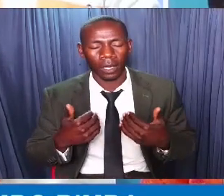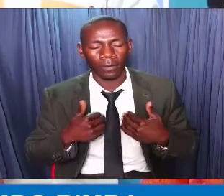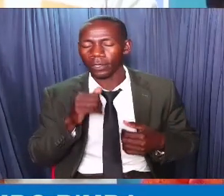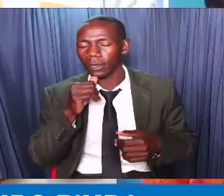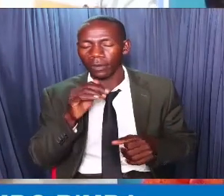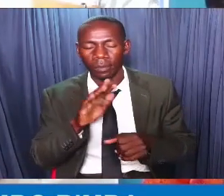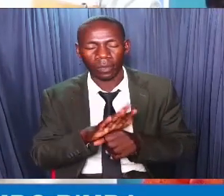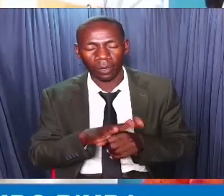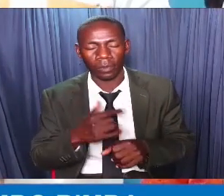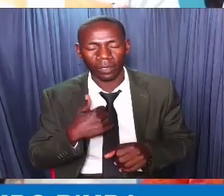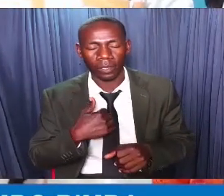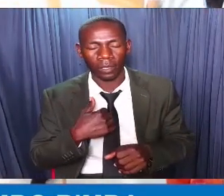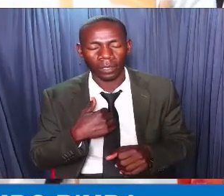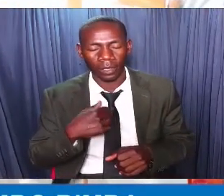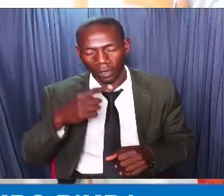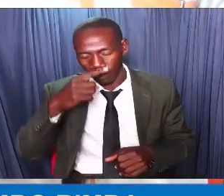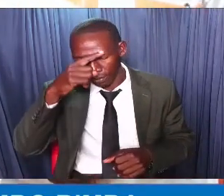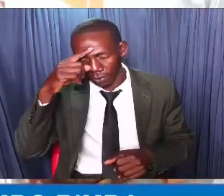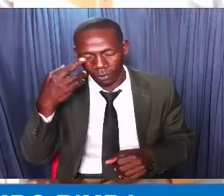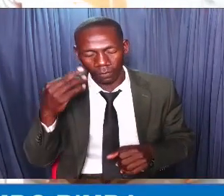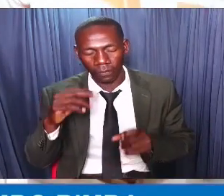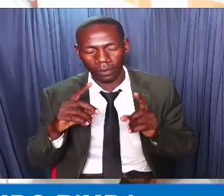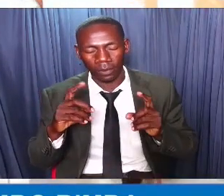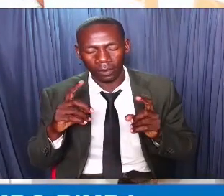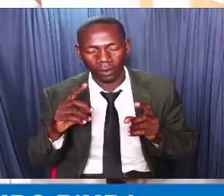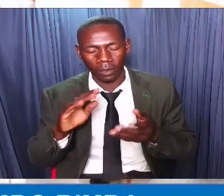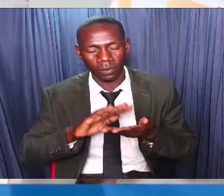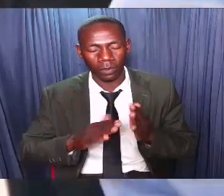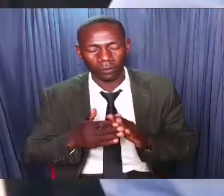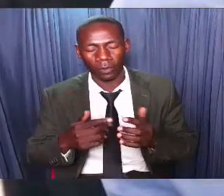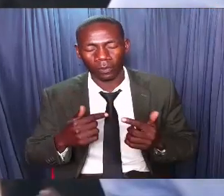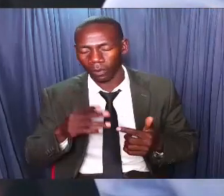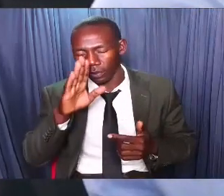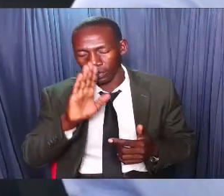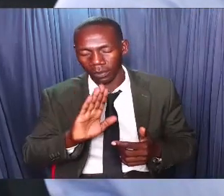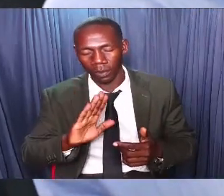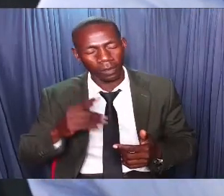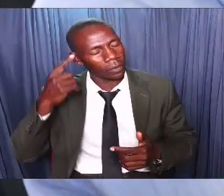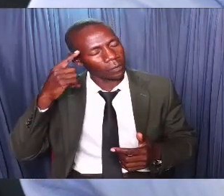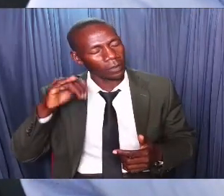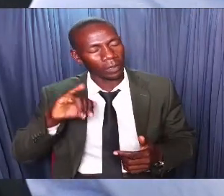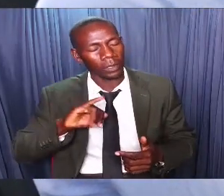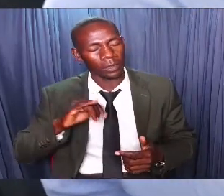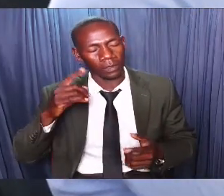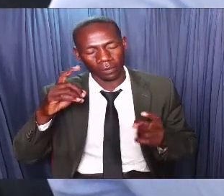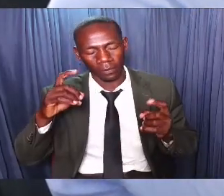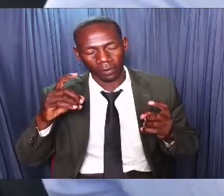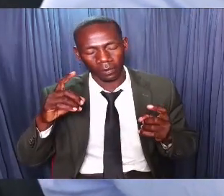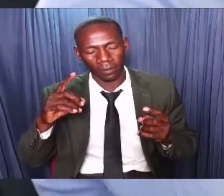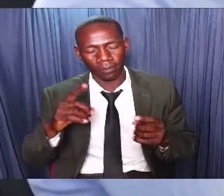na mashaka. I'm full of problems and sababu ya dhambi. Because of sin. Bwana nisamehe. Lord forgive me. Mawazo yangu ni machafu. My thoughts are